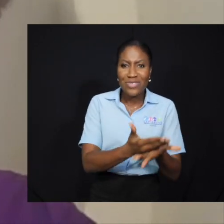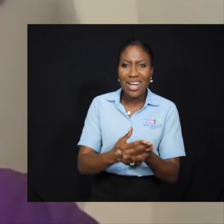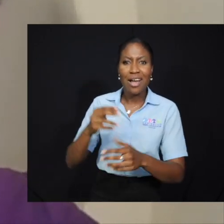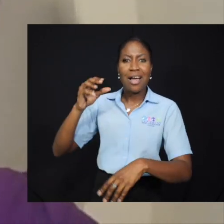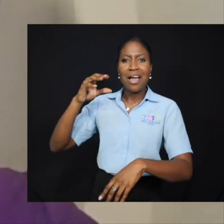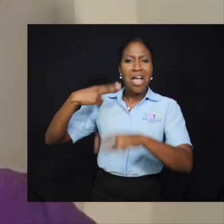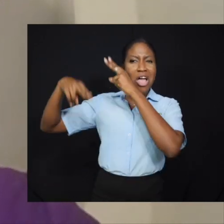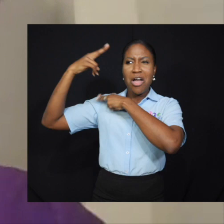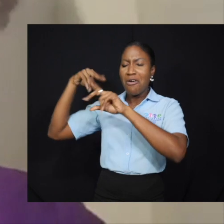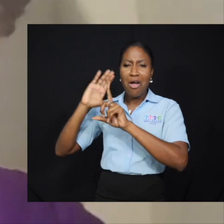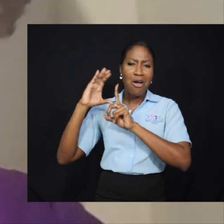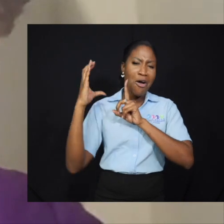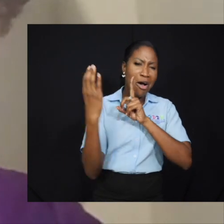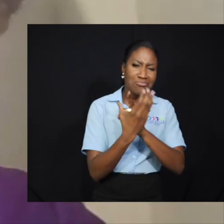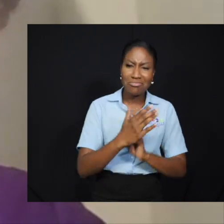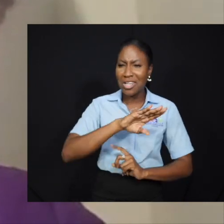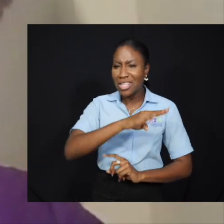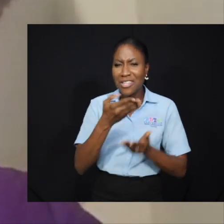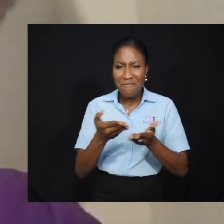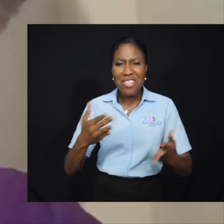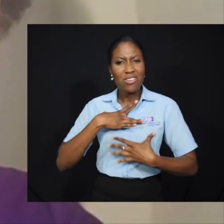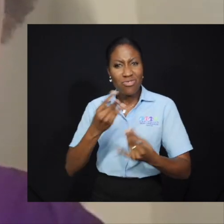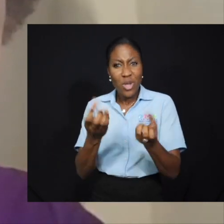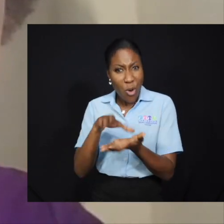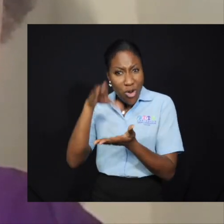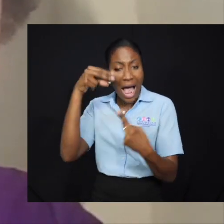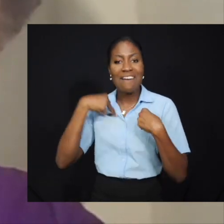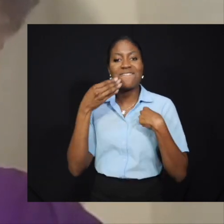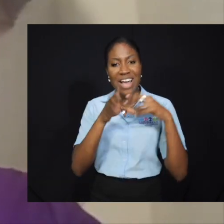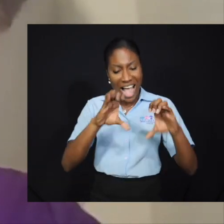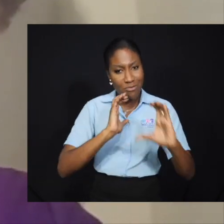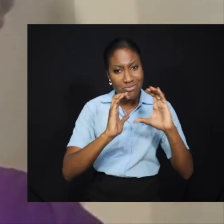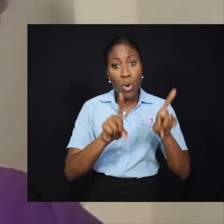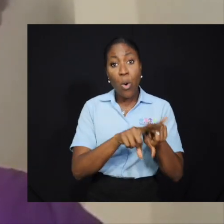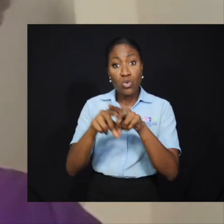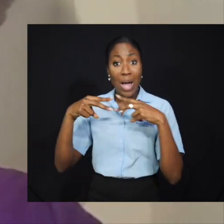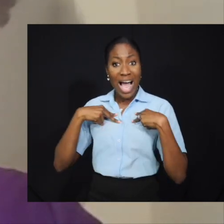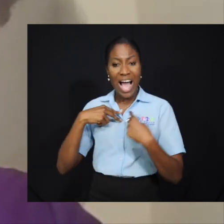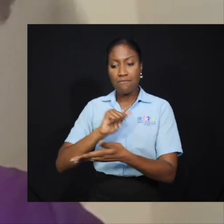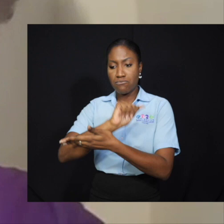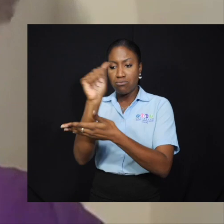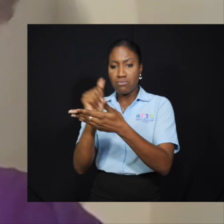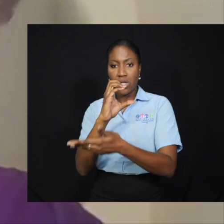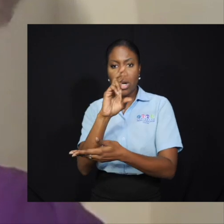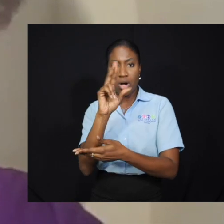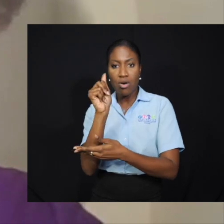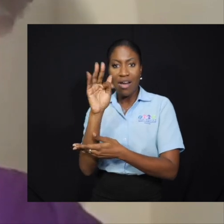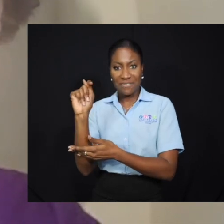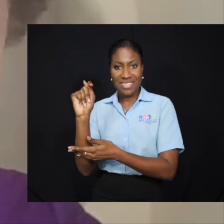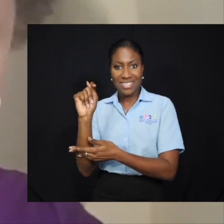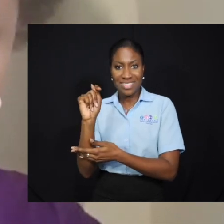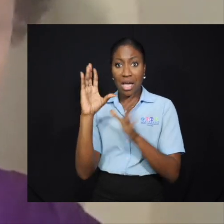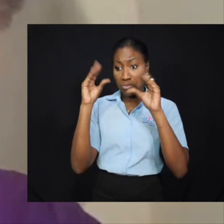that they are interested in. We also have craft sessions that they love to do, and they would come on board with whether